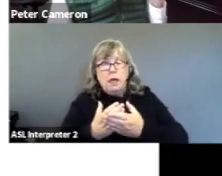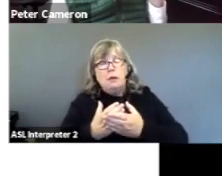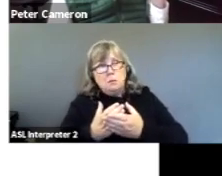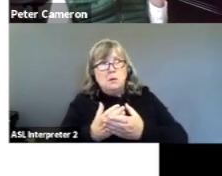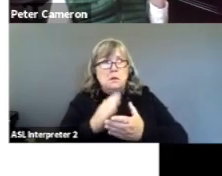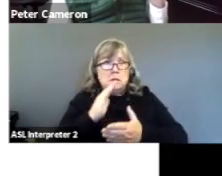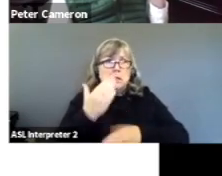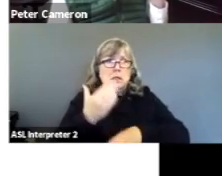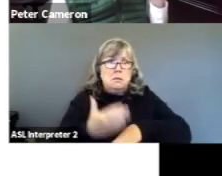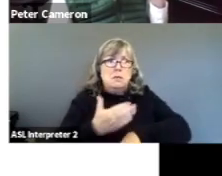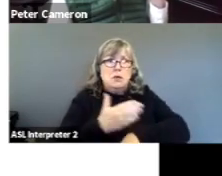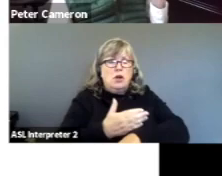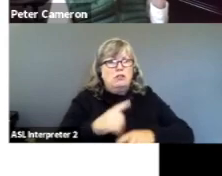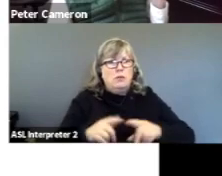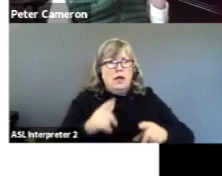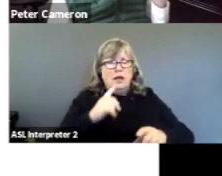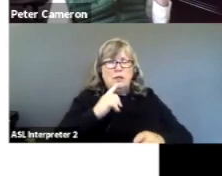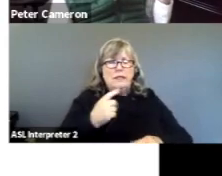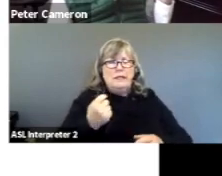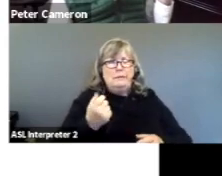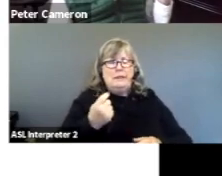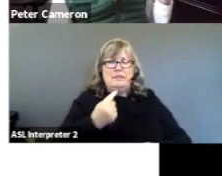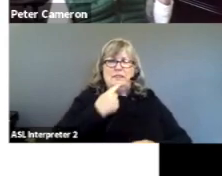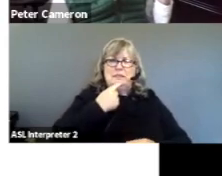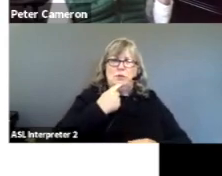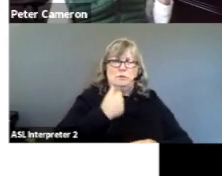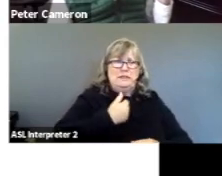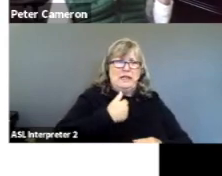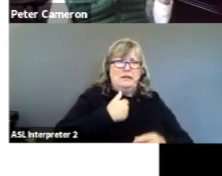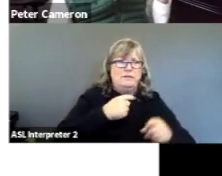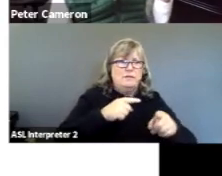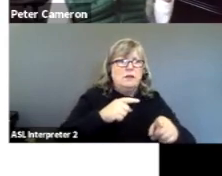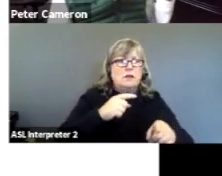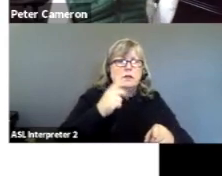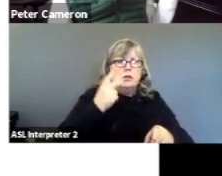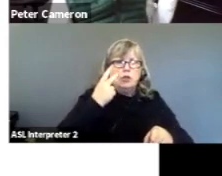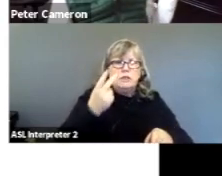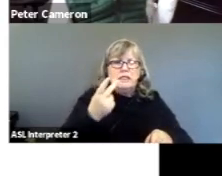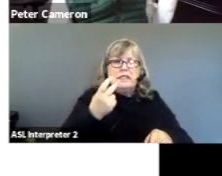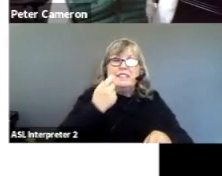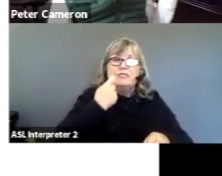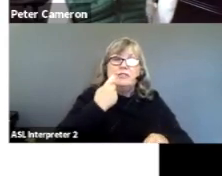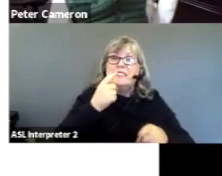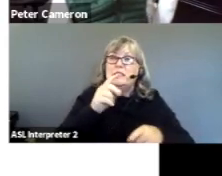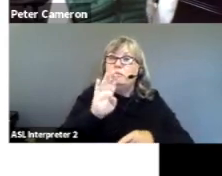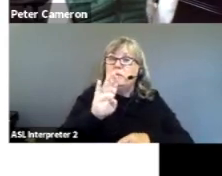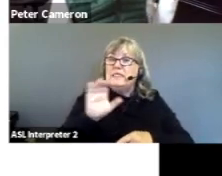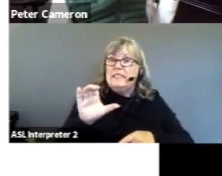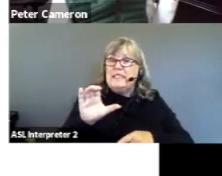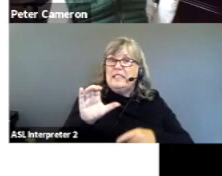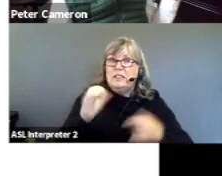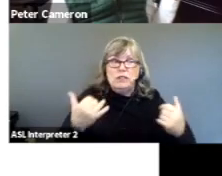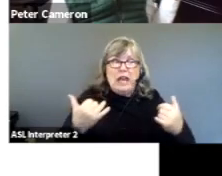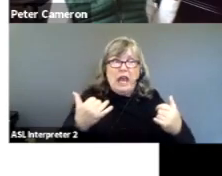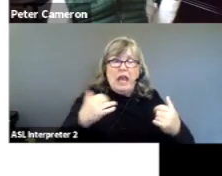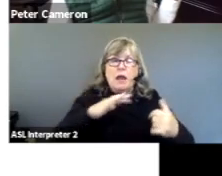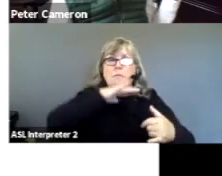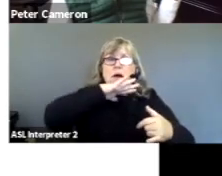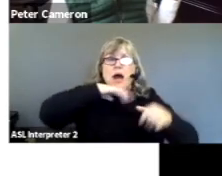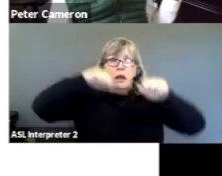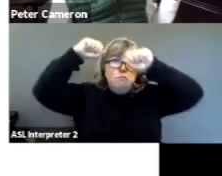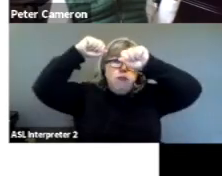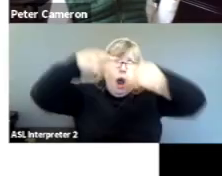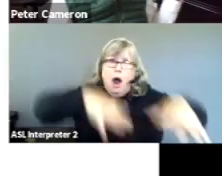up. But it is, just look what's happened today in the mudslides in BC. That's